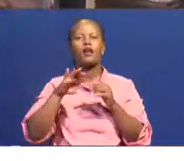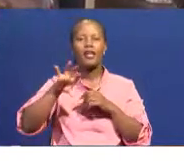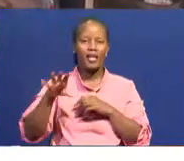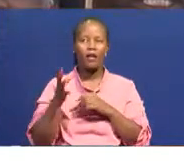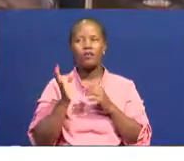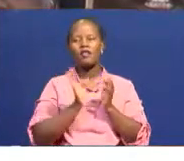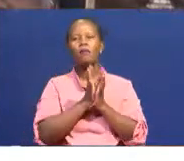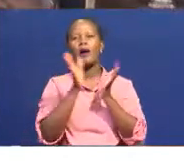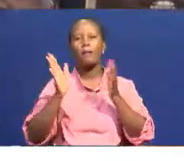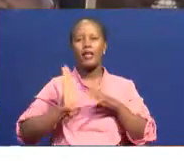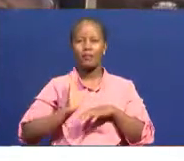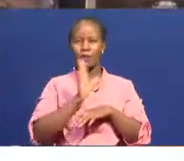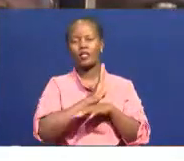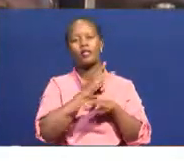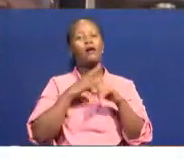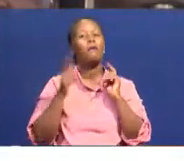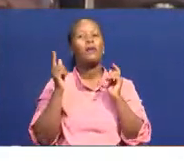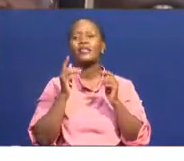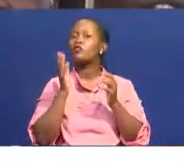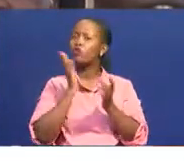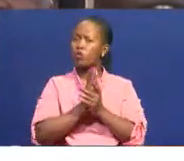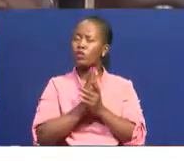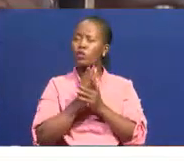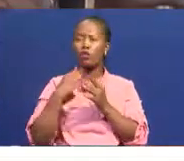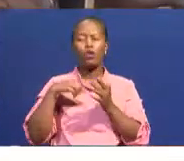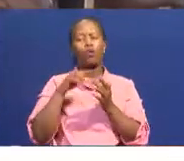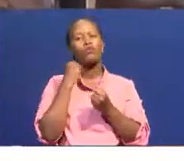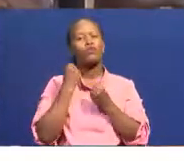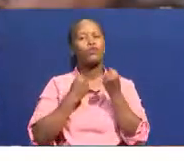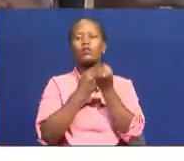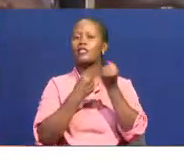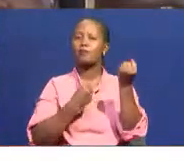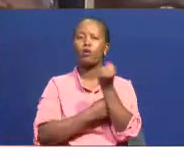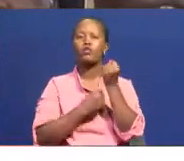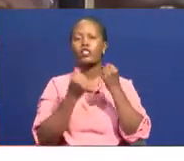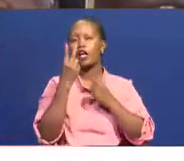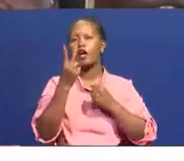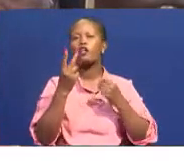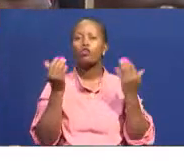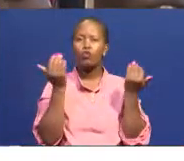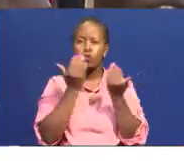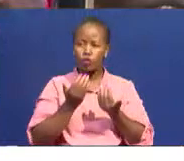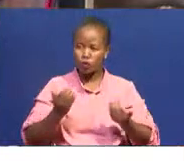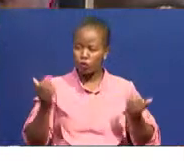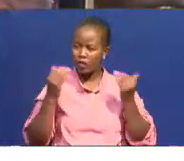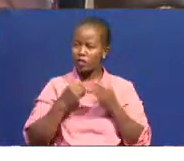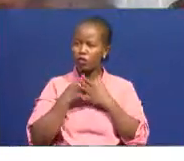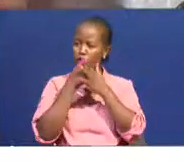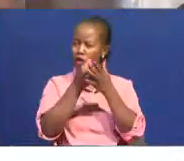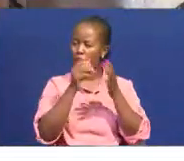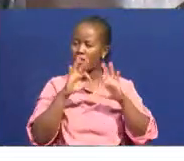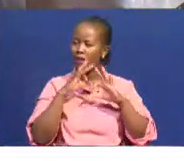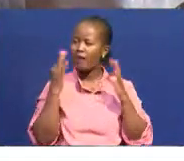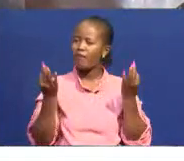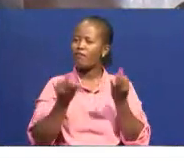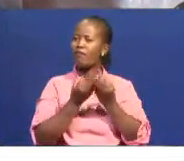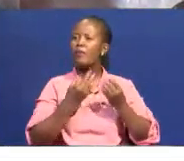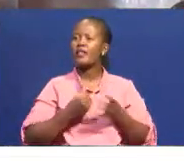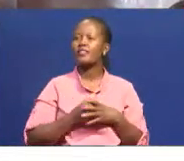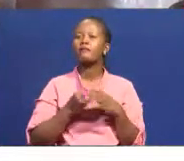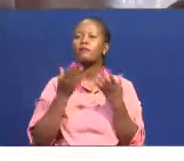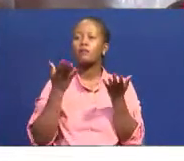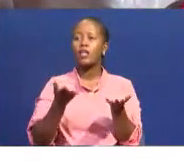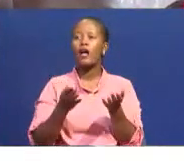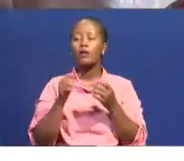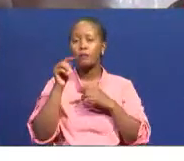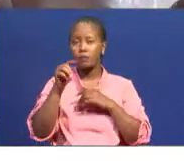2 children we shall, if nothing else, tuchukue tu watoto wawili ili tuweze kusaidia familia kidogo. Kwa jukumu